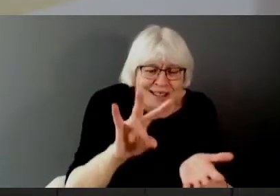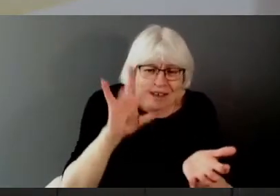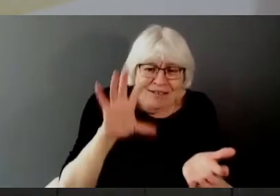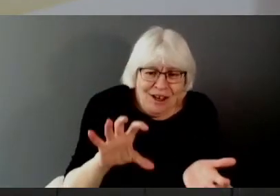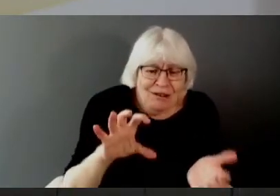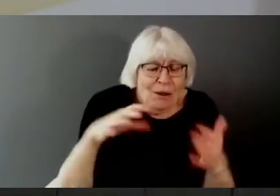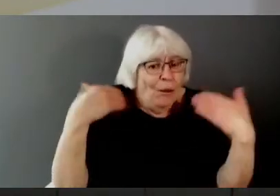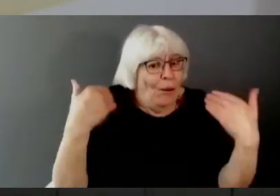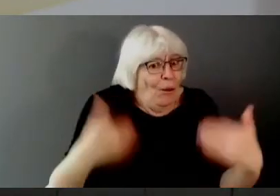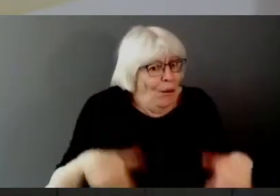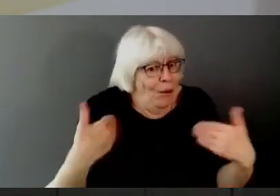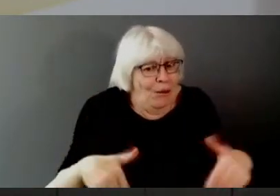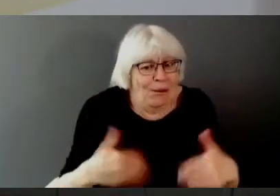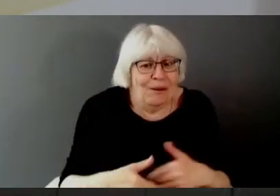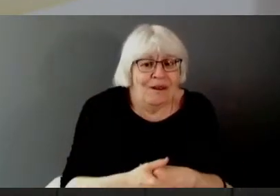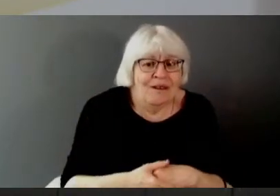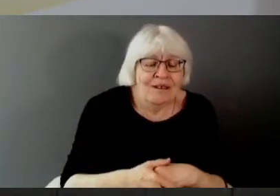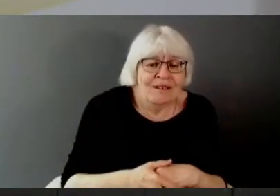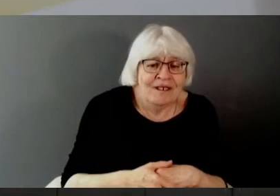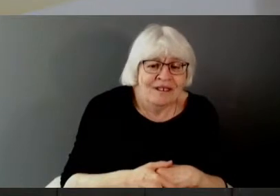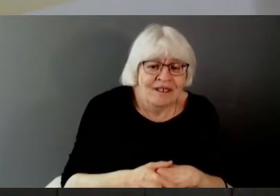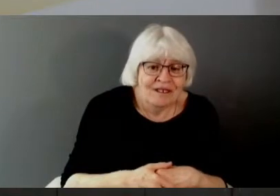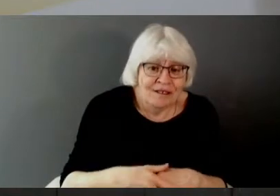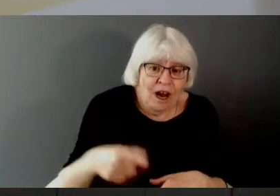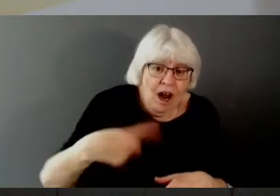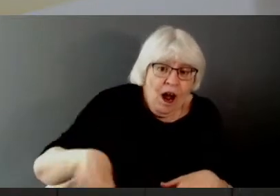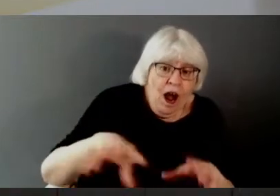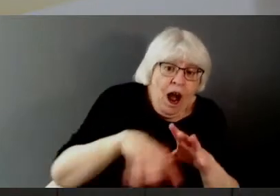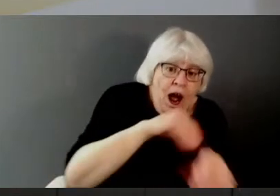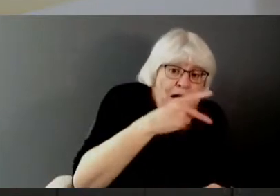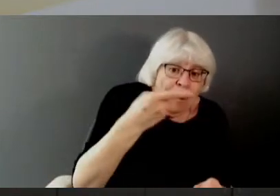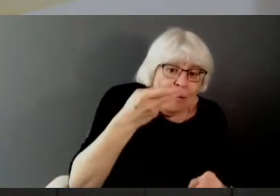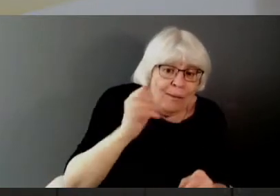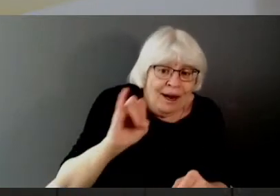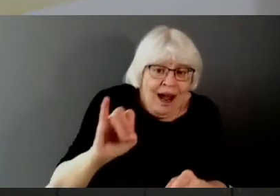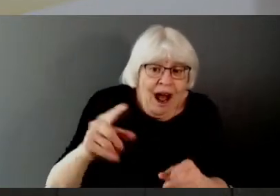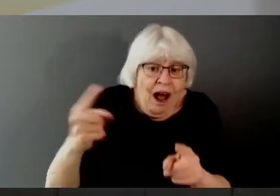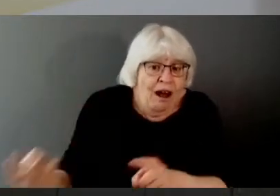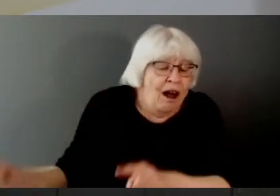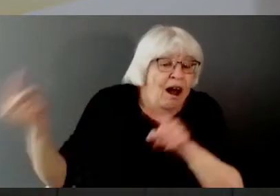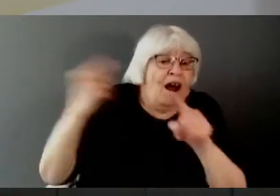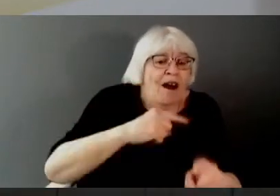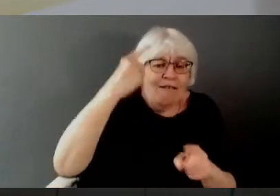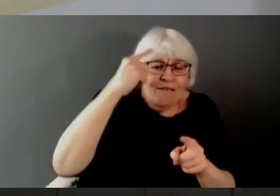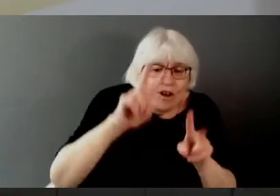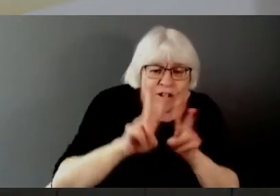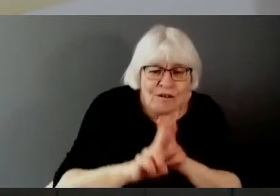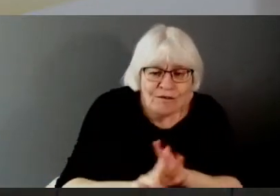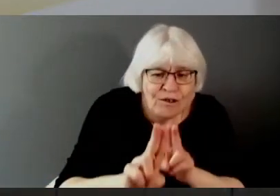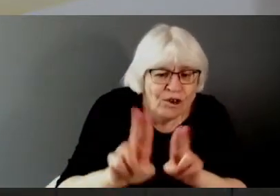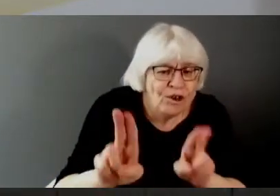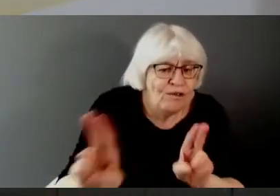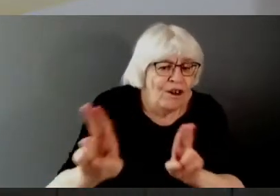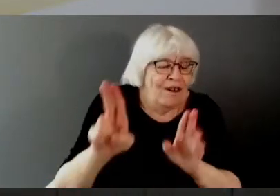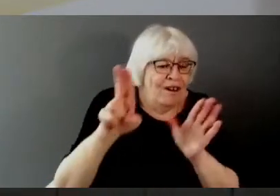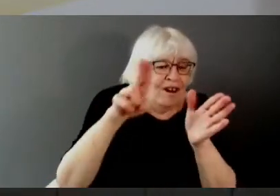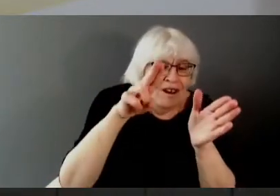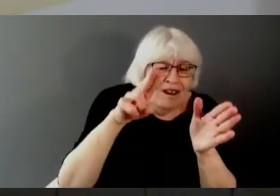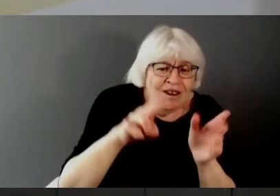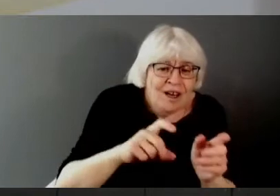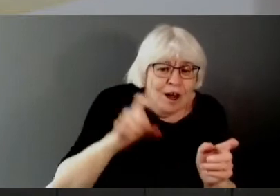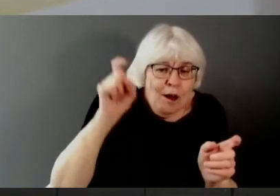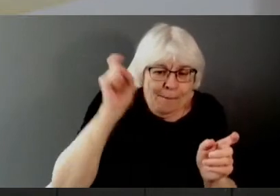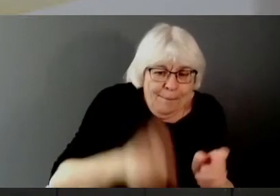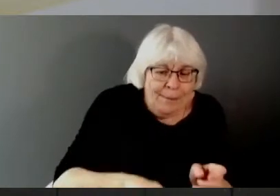individuals entering PEI from out of province to attend wakes, funerals, and burials. Pre-travel approval is required, and individuals